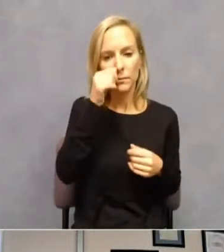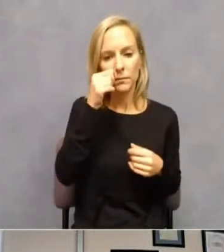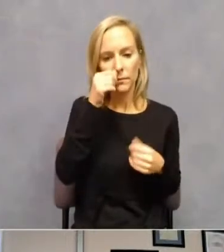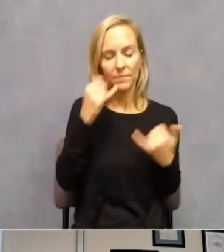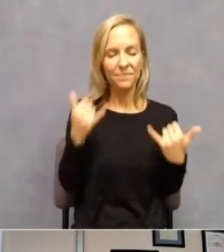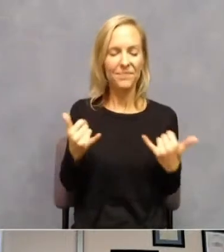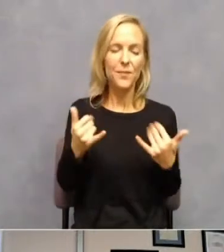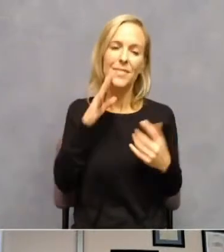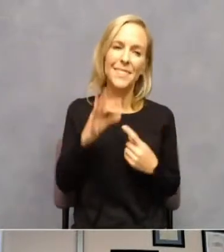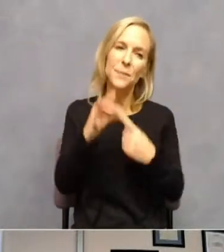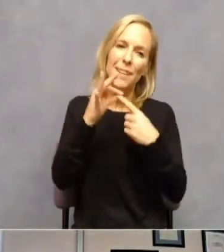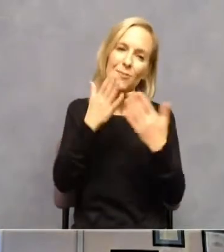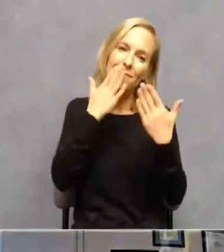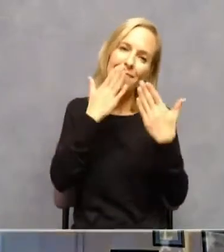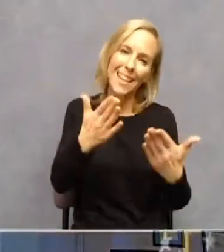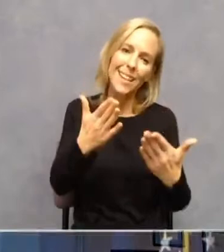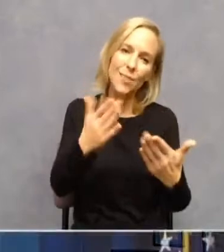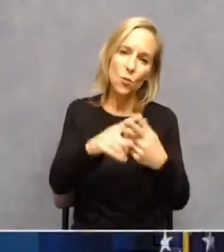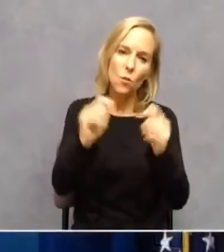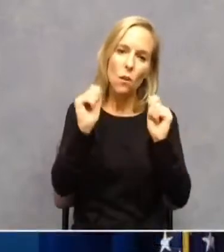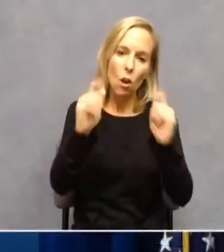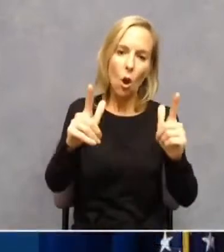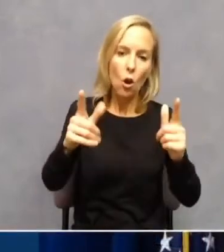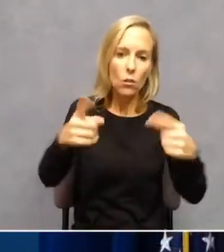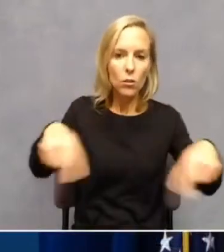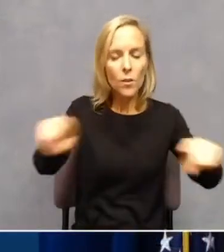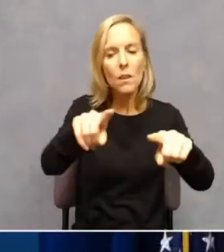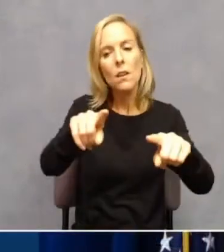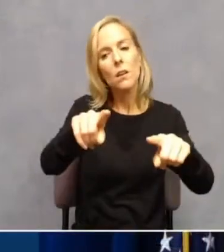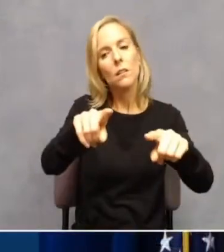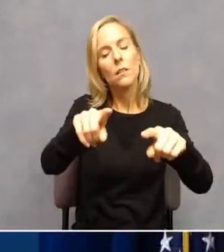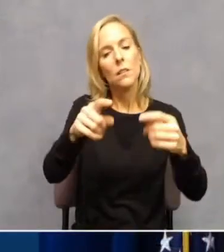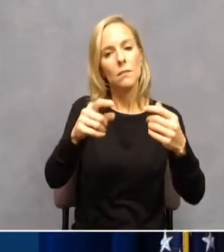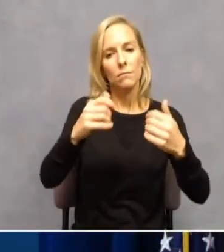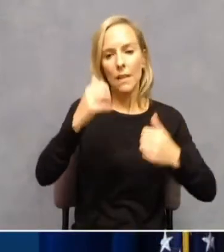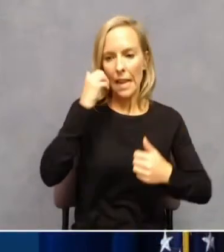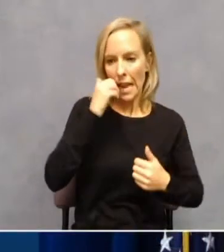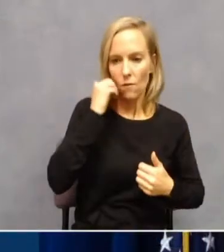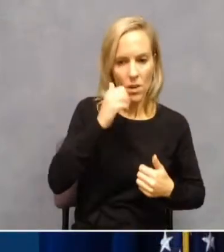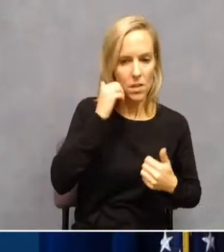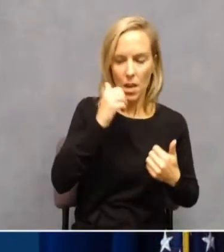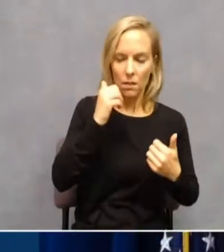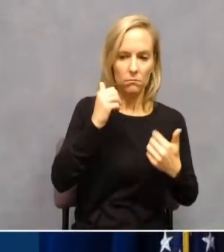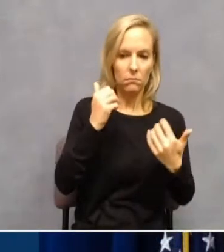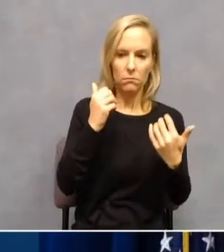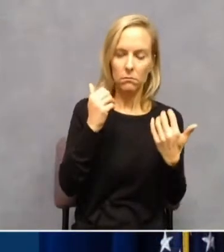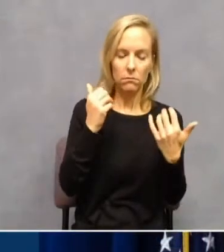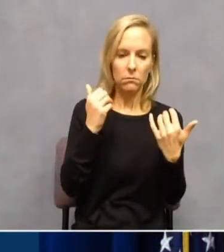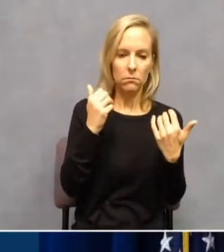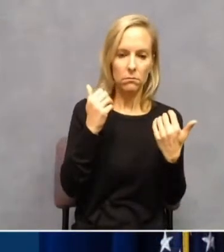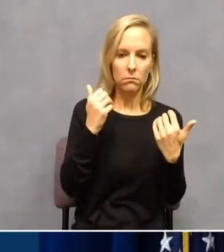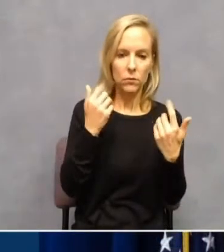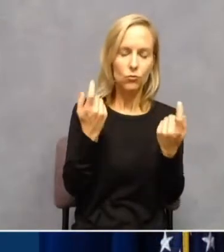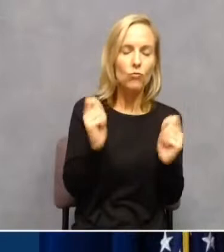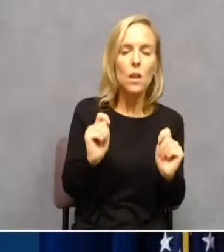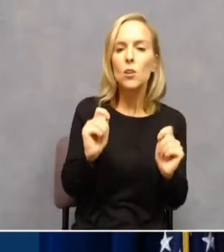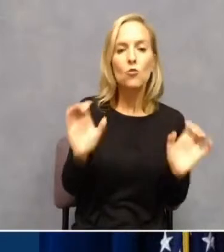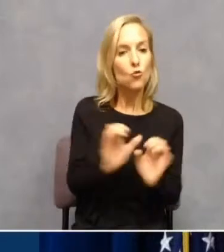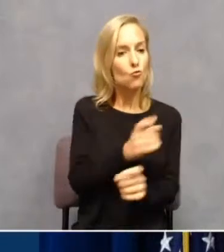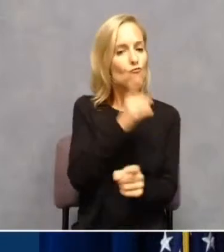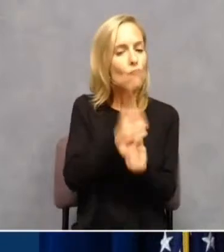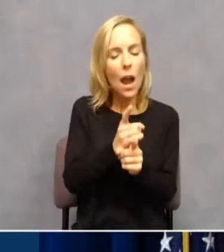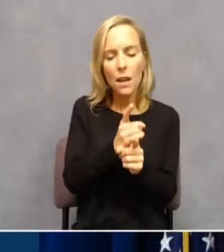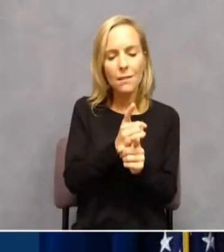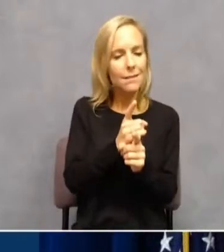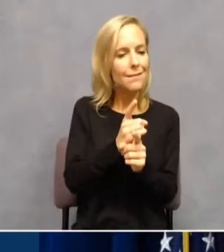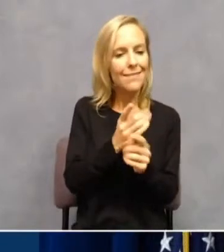you to all those who are out there day in and day out trying to not only do the right thing, but who have